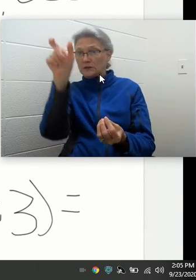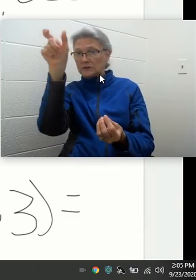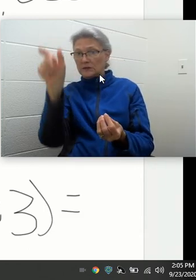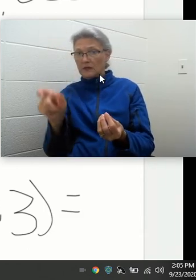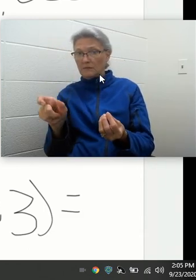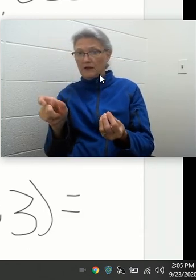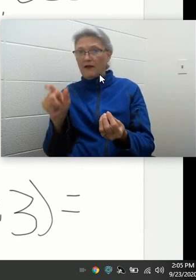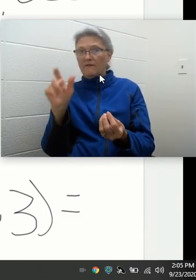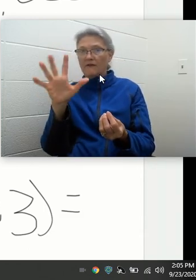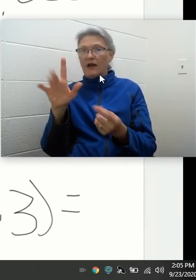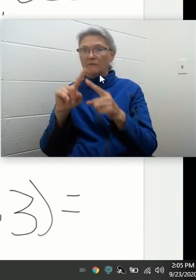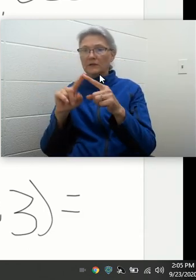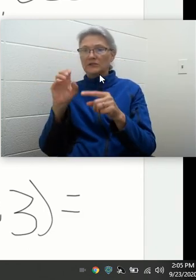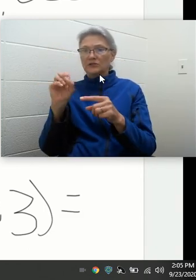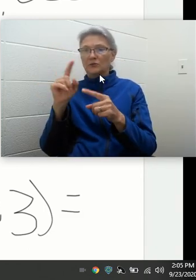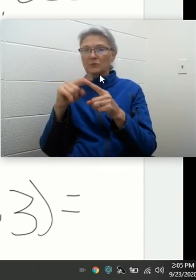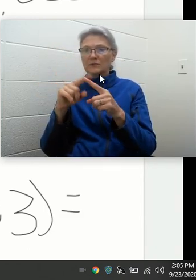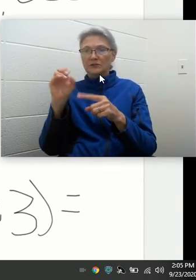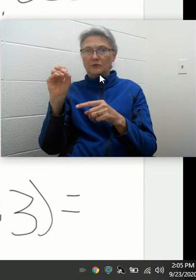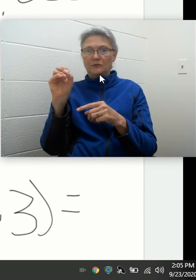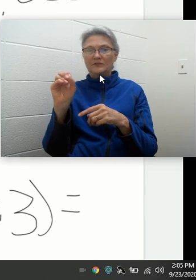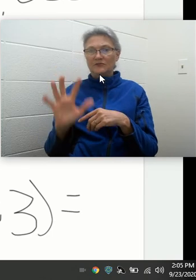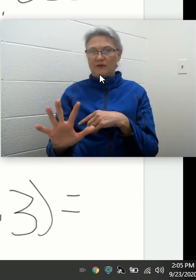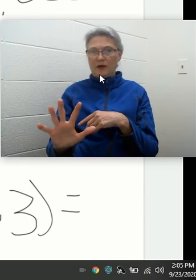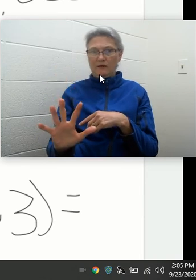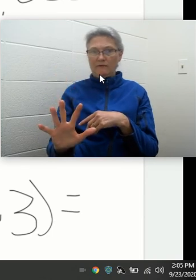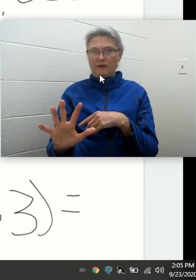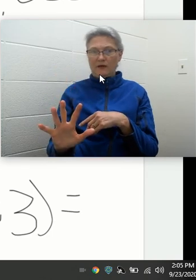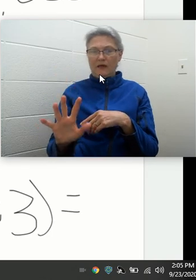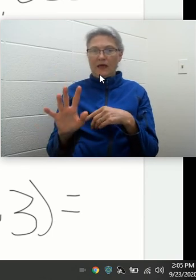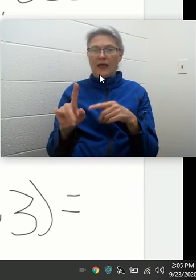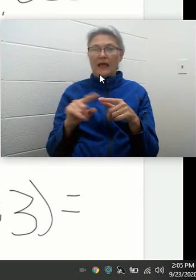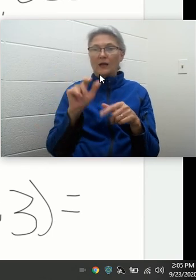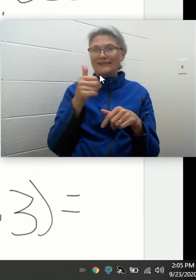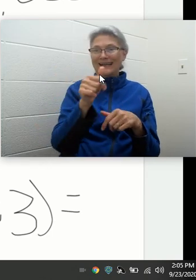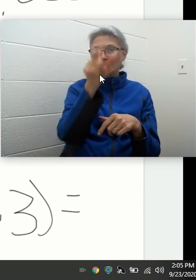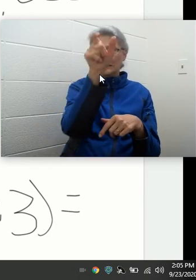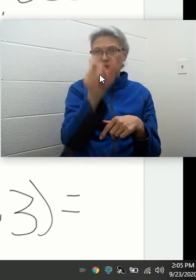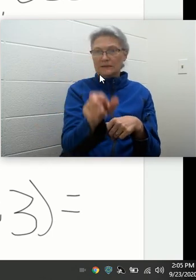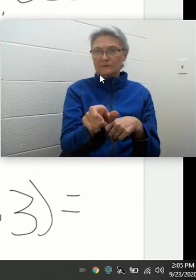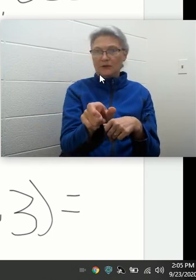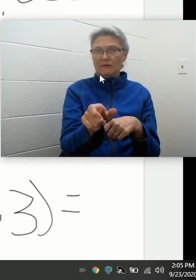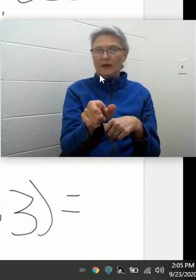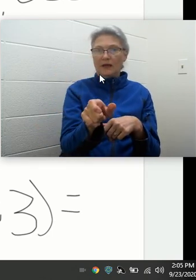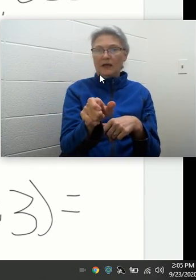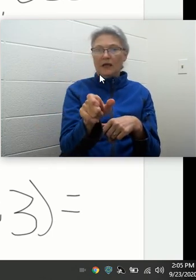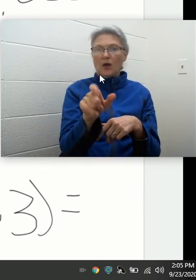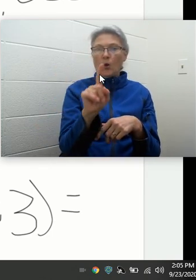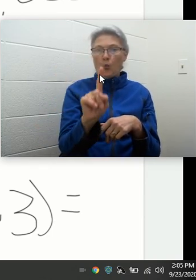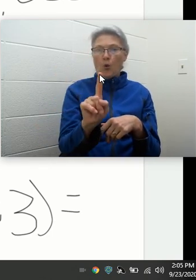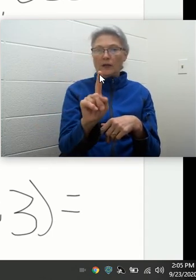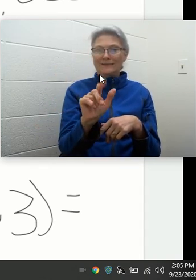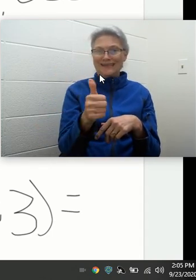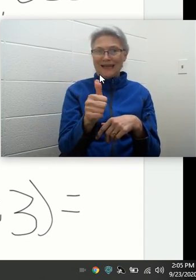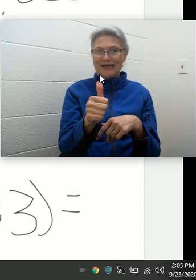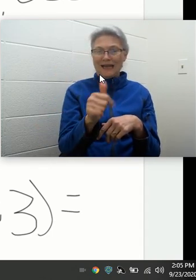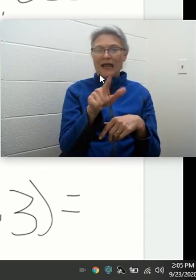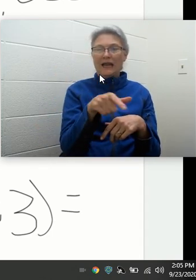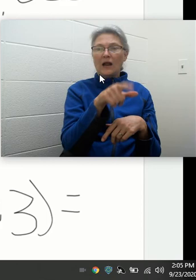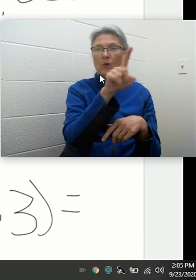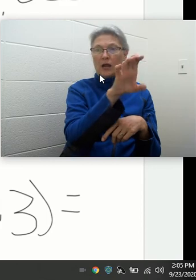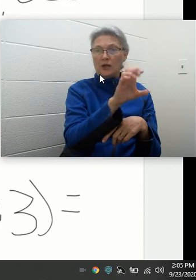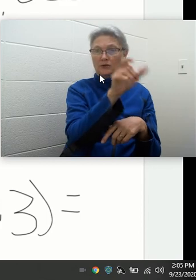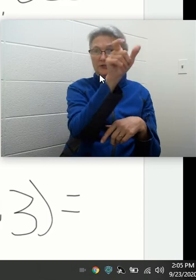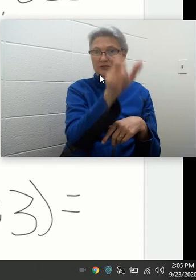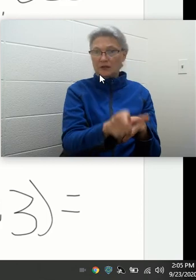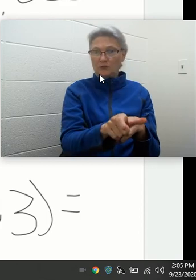got 5 plus 0 plus 0, well, that's 5 ones. In our tens column, we've got 1 10. In our